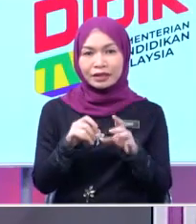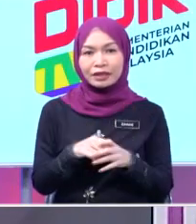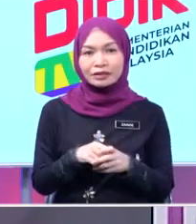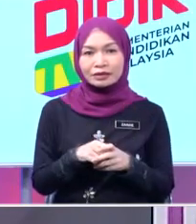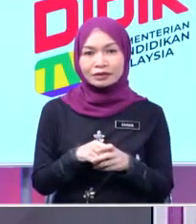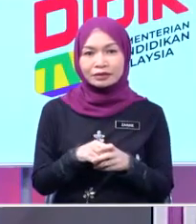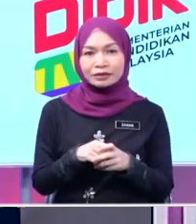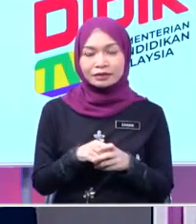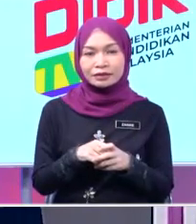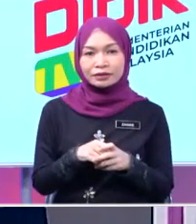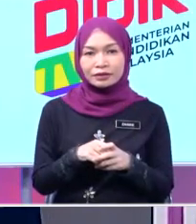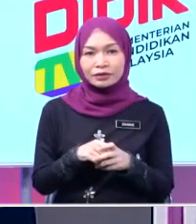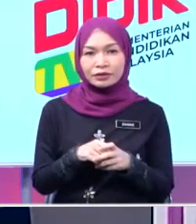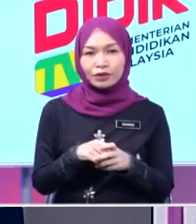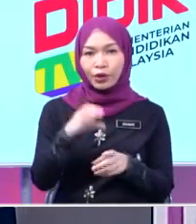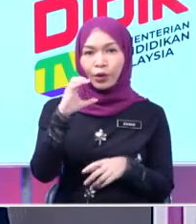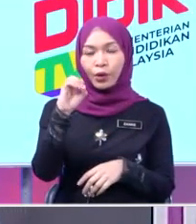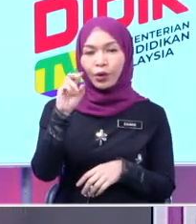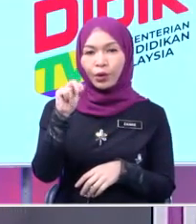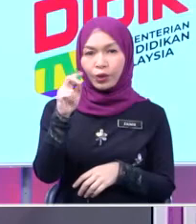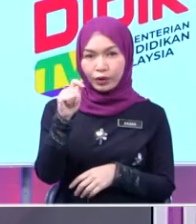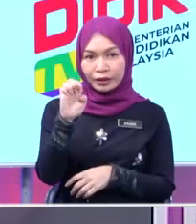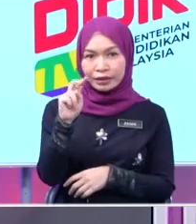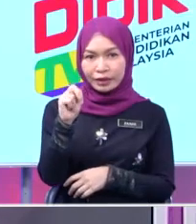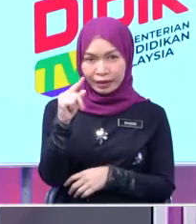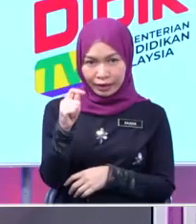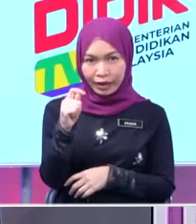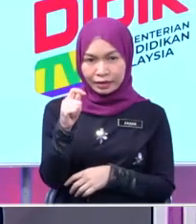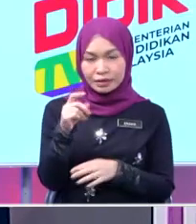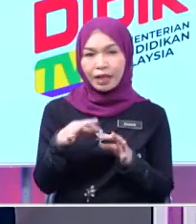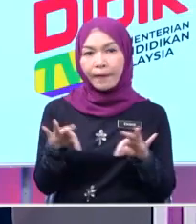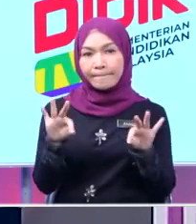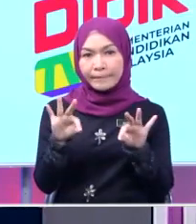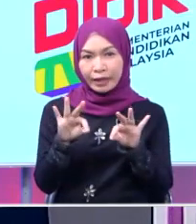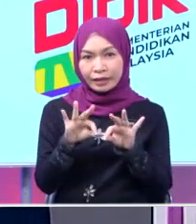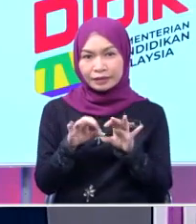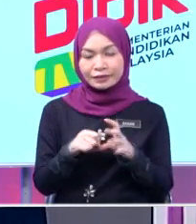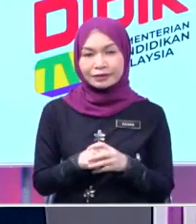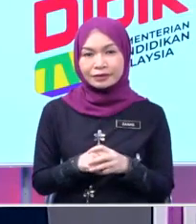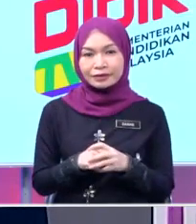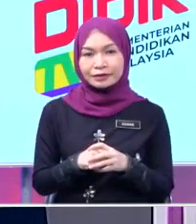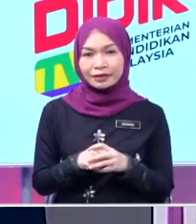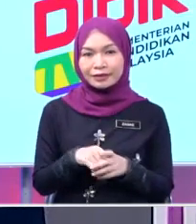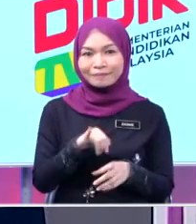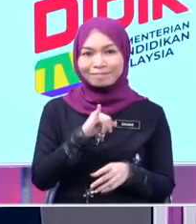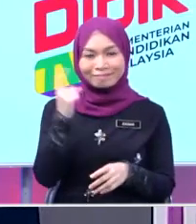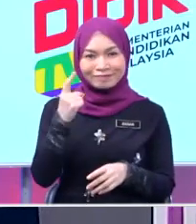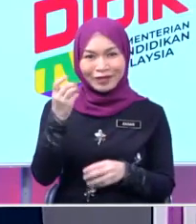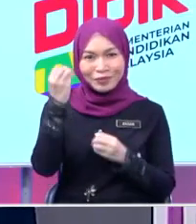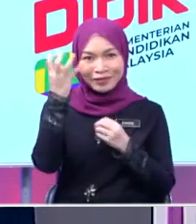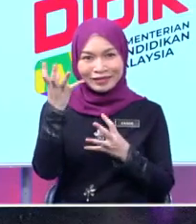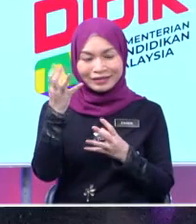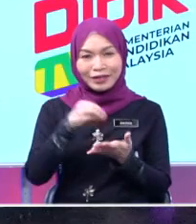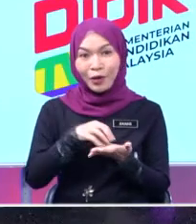tell my pupils, I have this method of teaching them for writing. It's called ice it. Ice it? Yes,